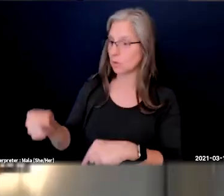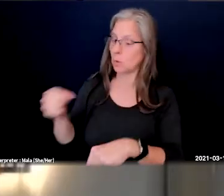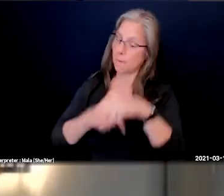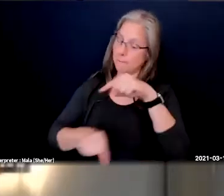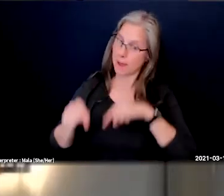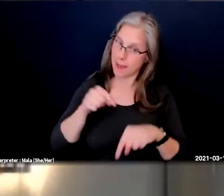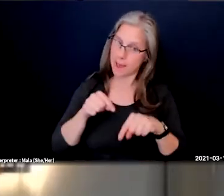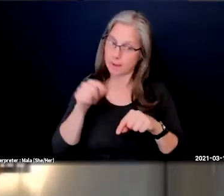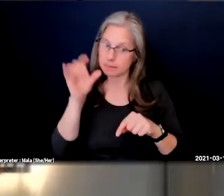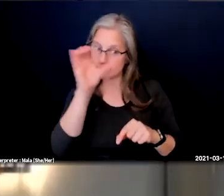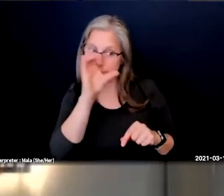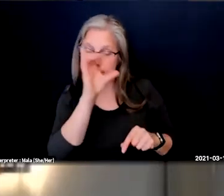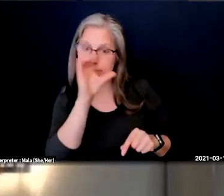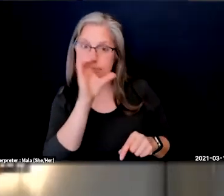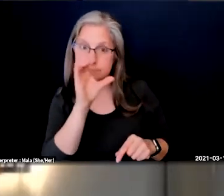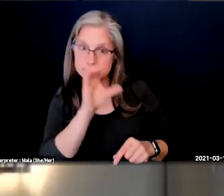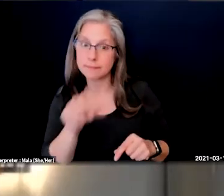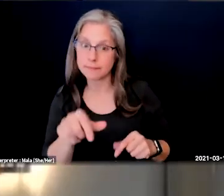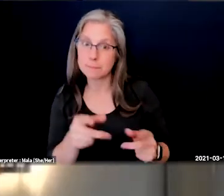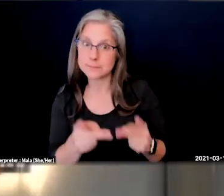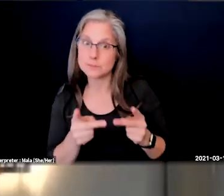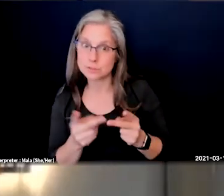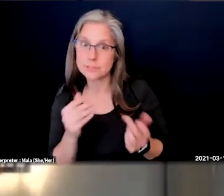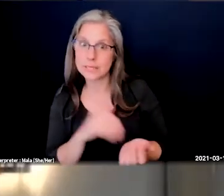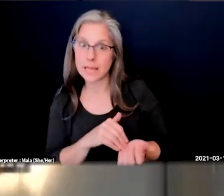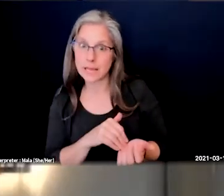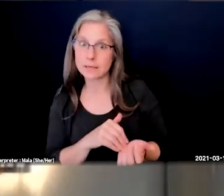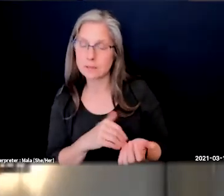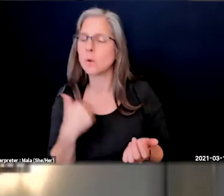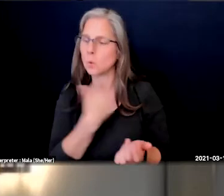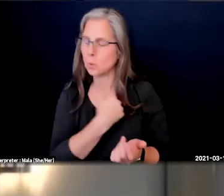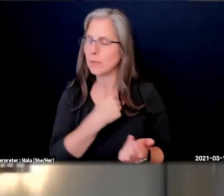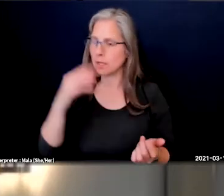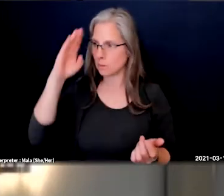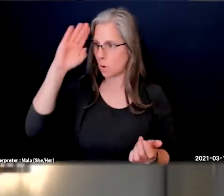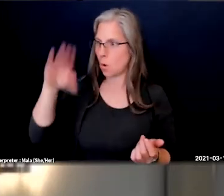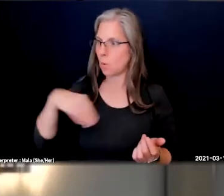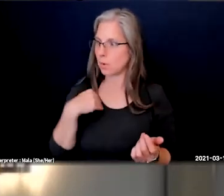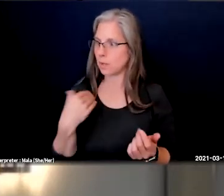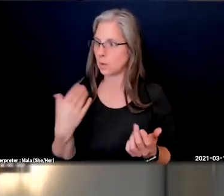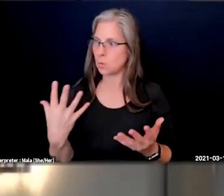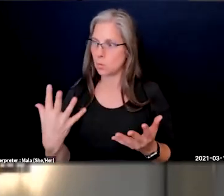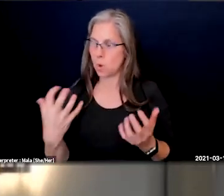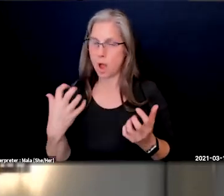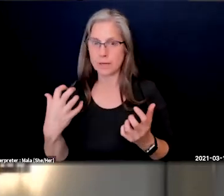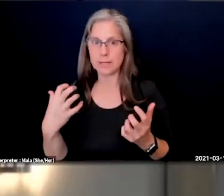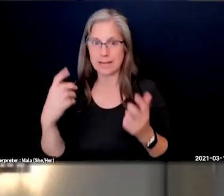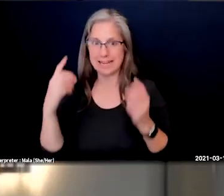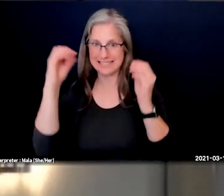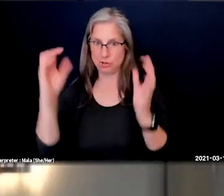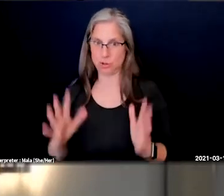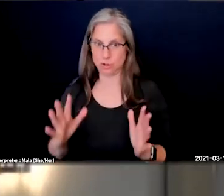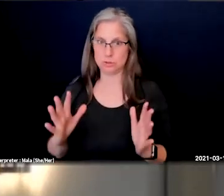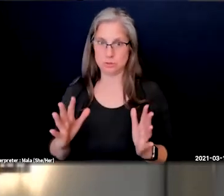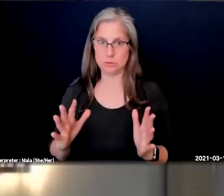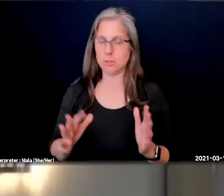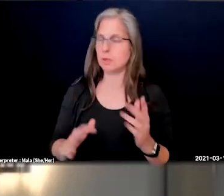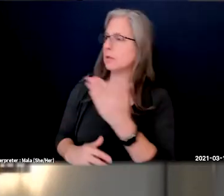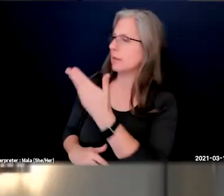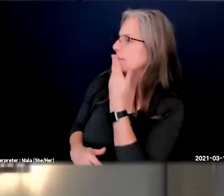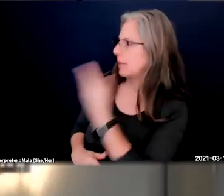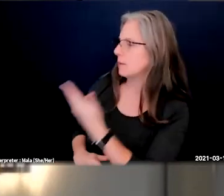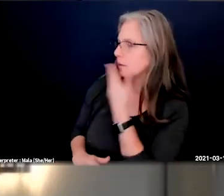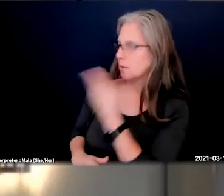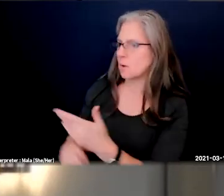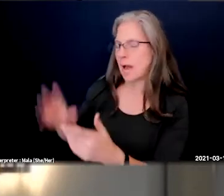into looking at that position again. And we know we wanted to be a teacher. Thank you. I know